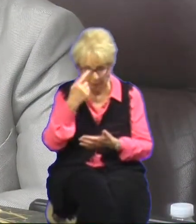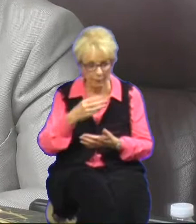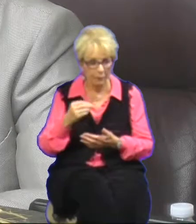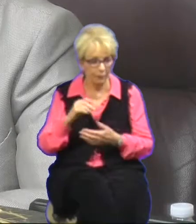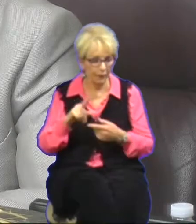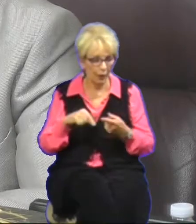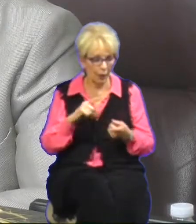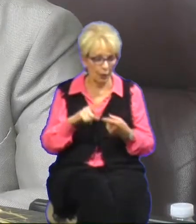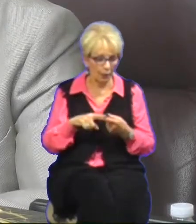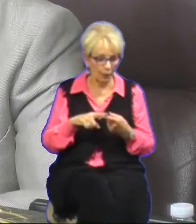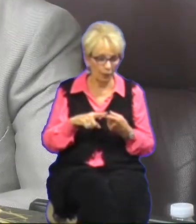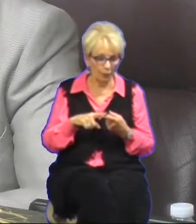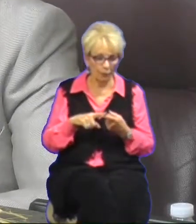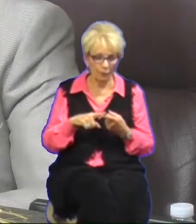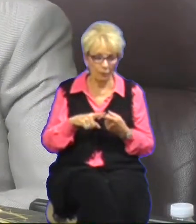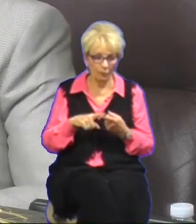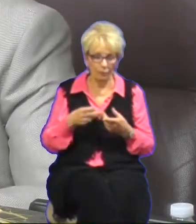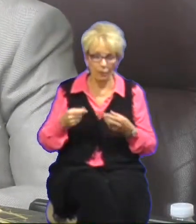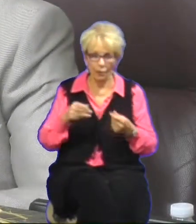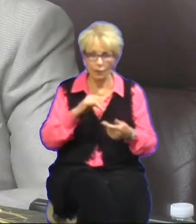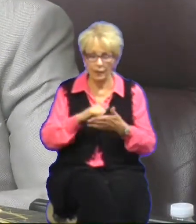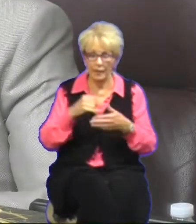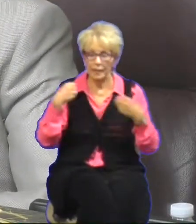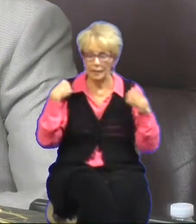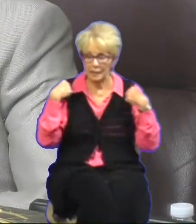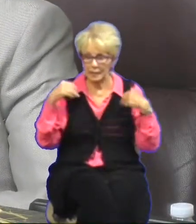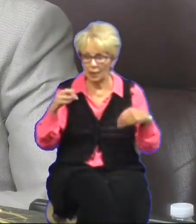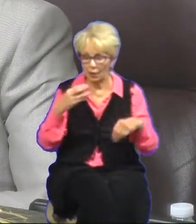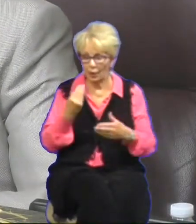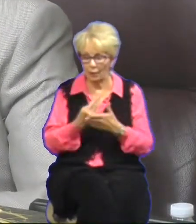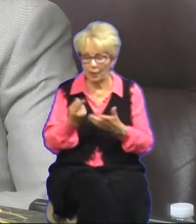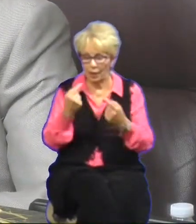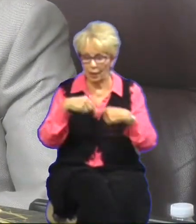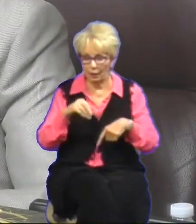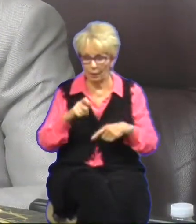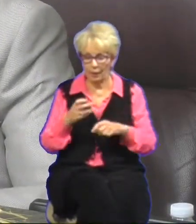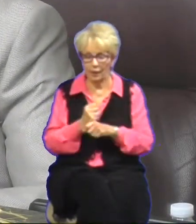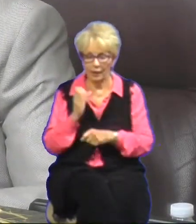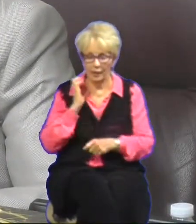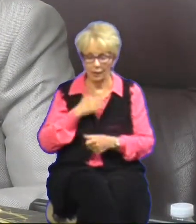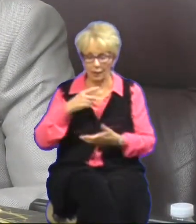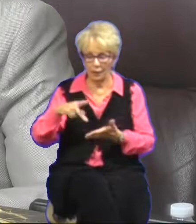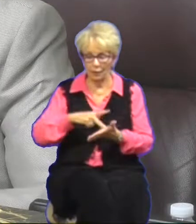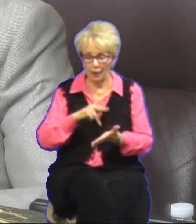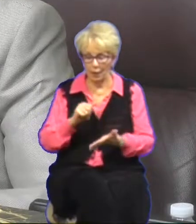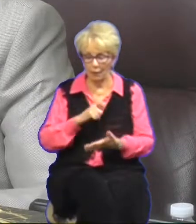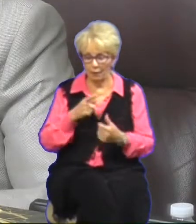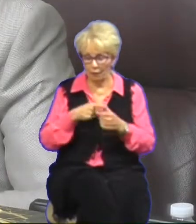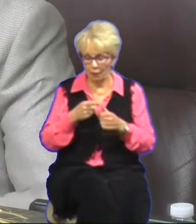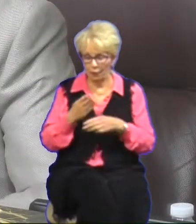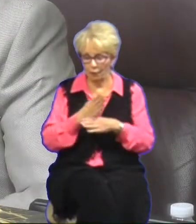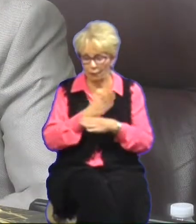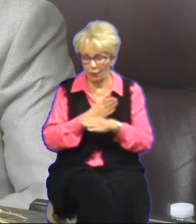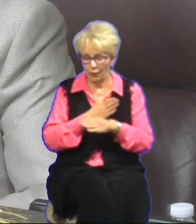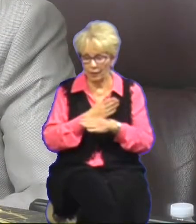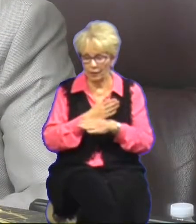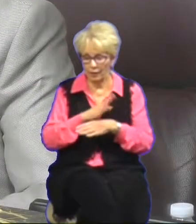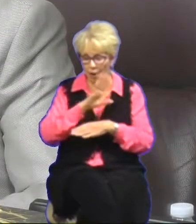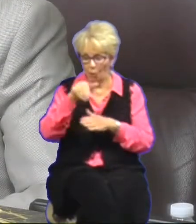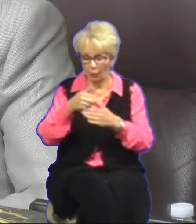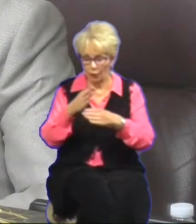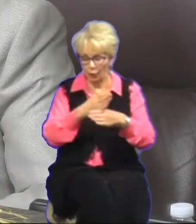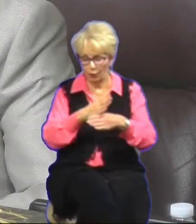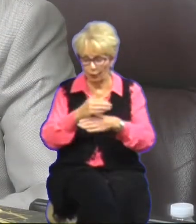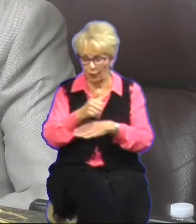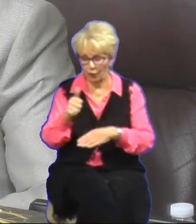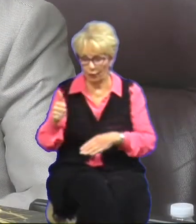when the property is sold or any money comes back in, we get our reimbursement first before the total distribution to all the